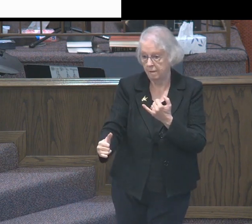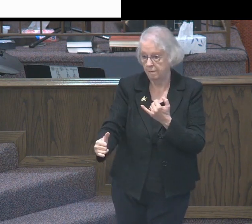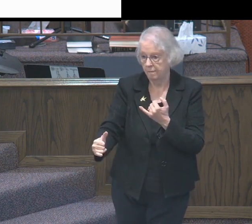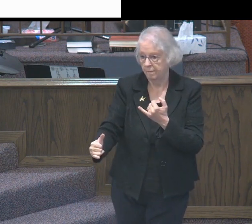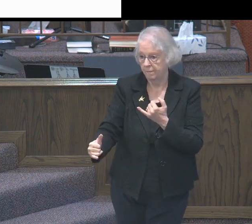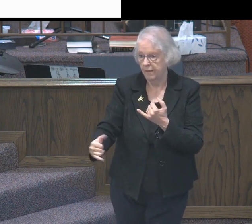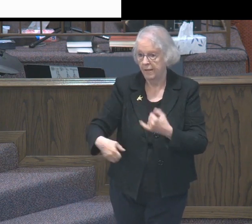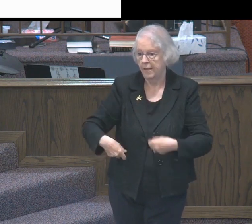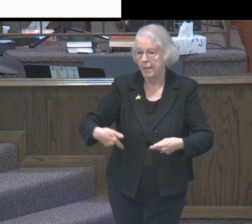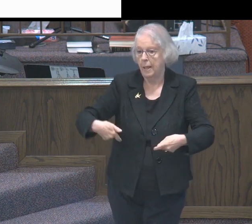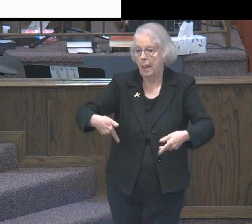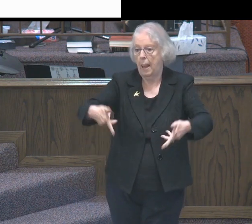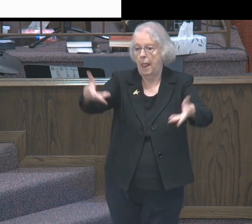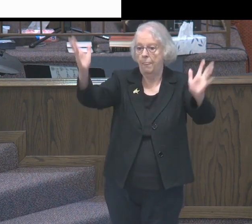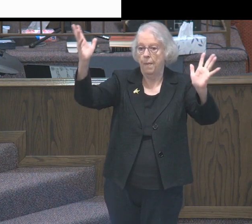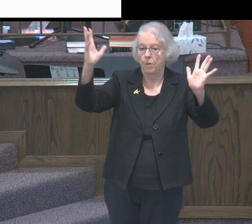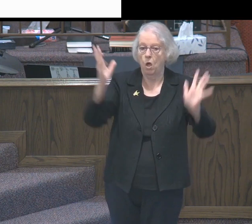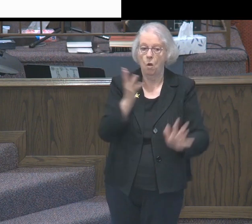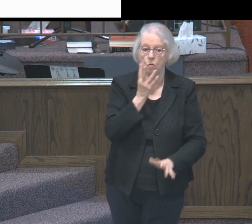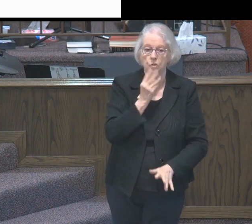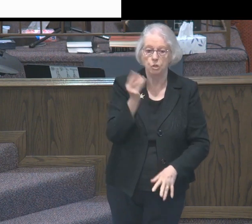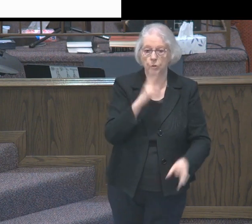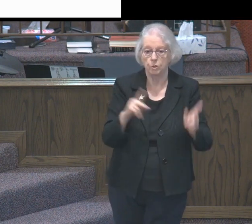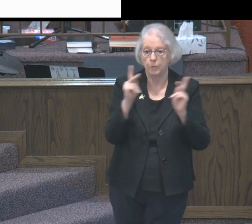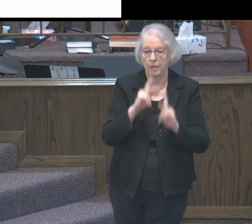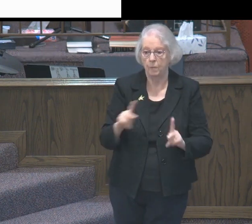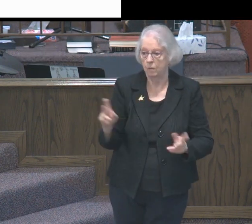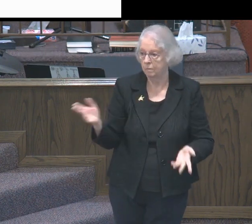What is that? That is